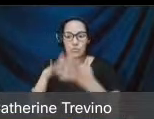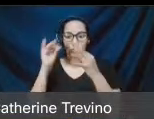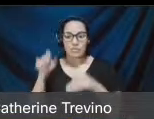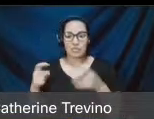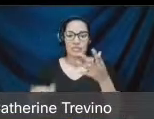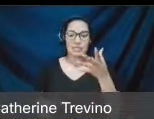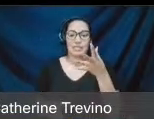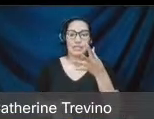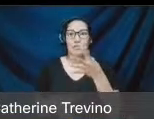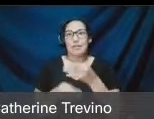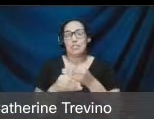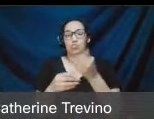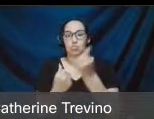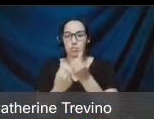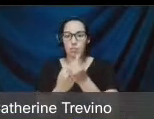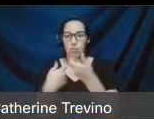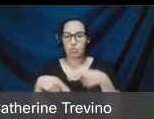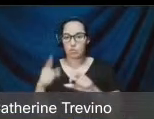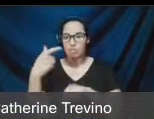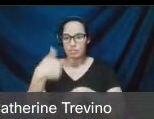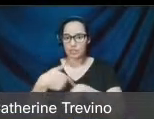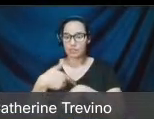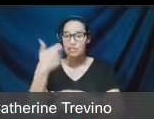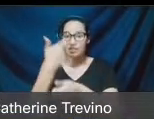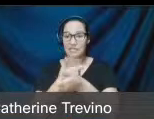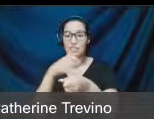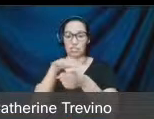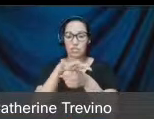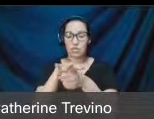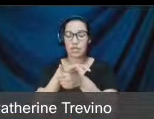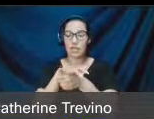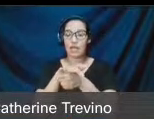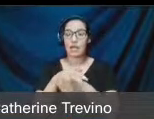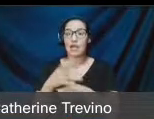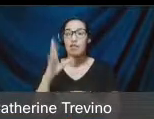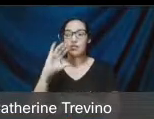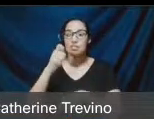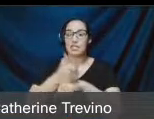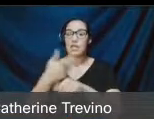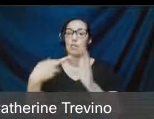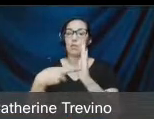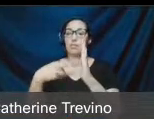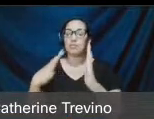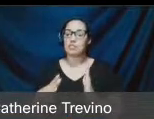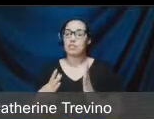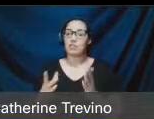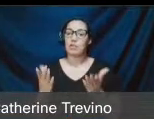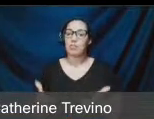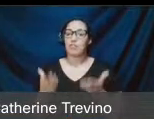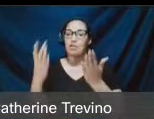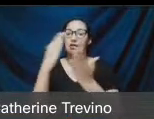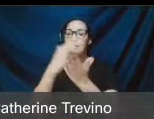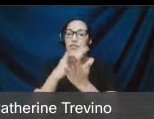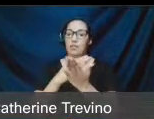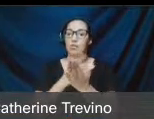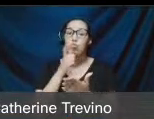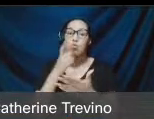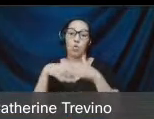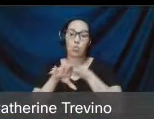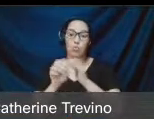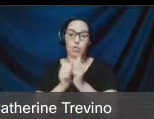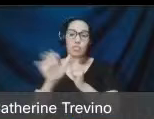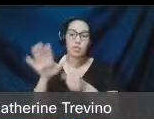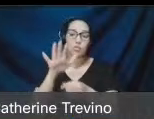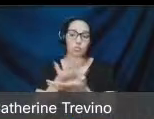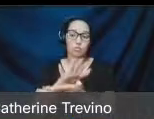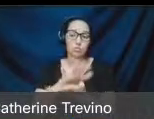time in particular. Each site has identified a liaison and will be provided with a list of foster students enrolled at their school so that they are